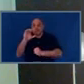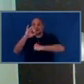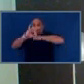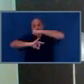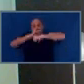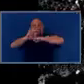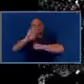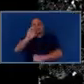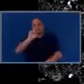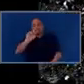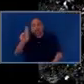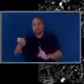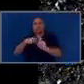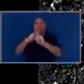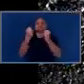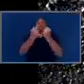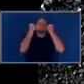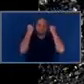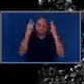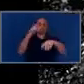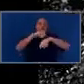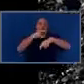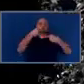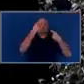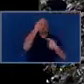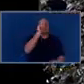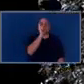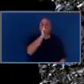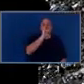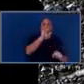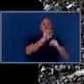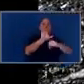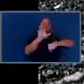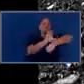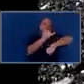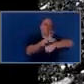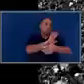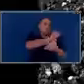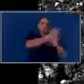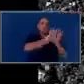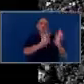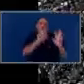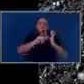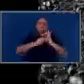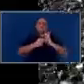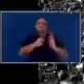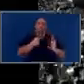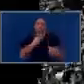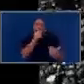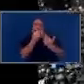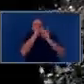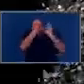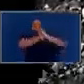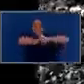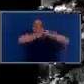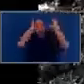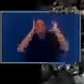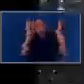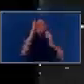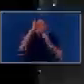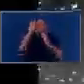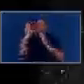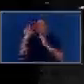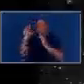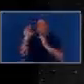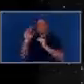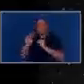many times before in simulations on our computers. So we had a pretty good idea of what to expect and